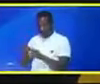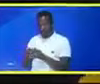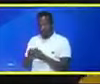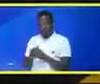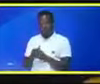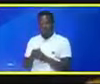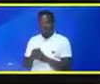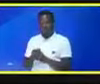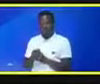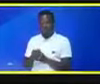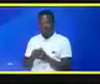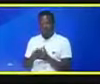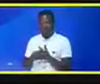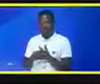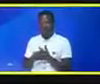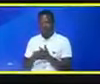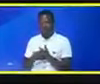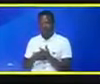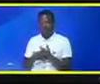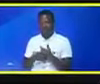just keep it down. Thank you.